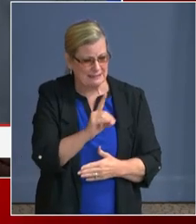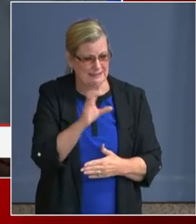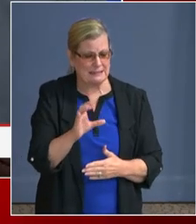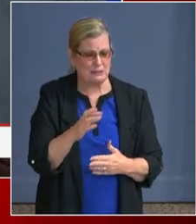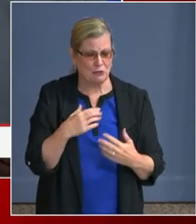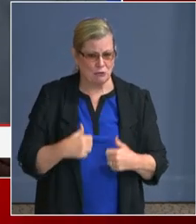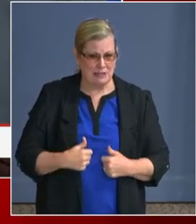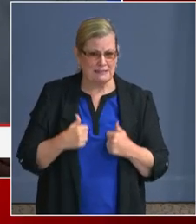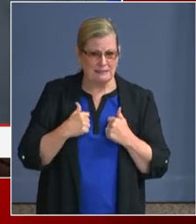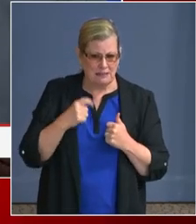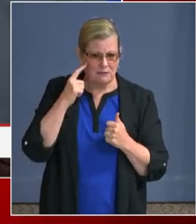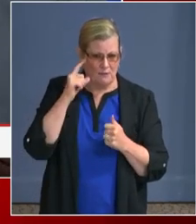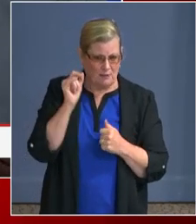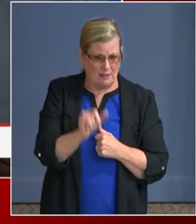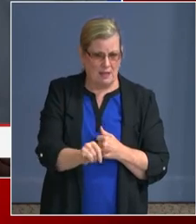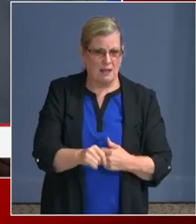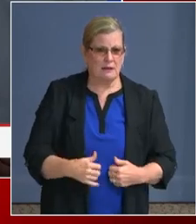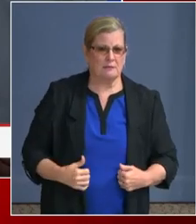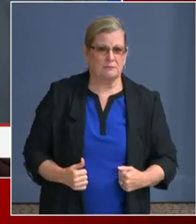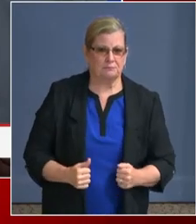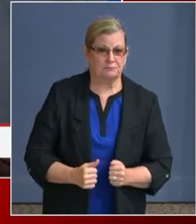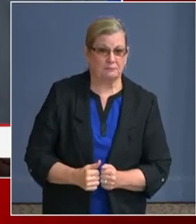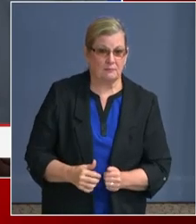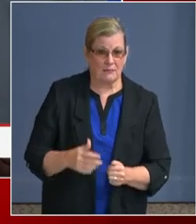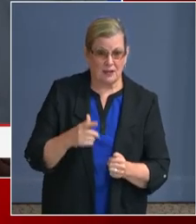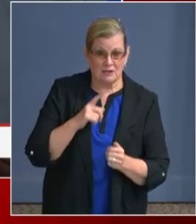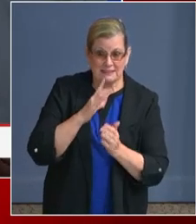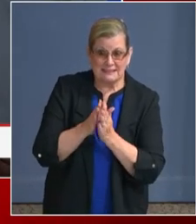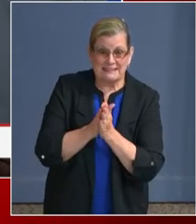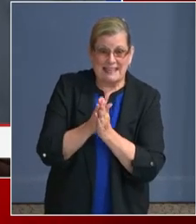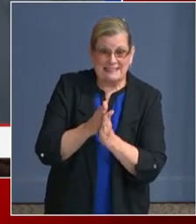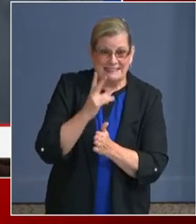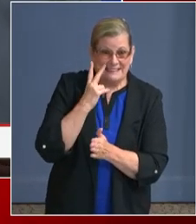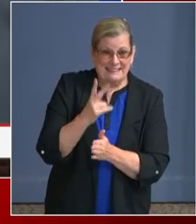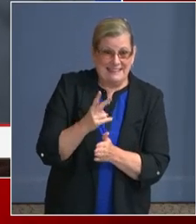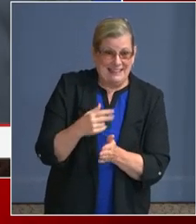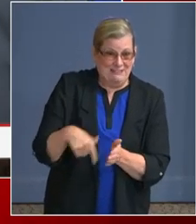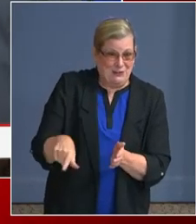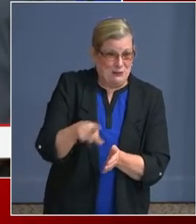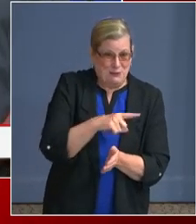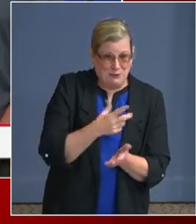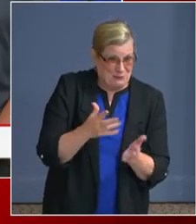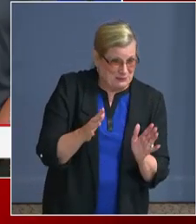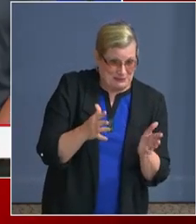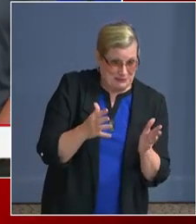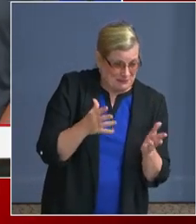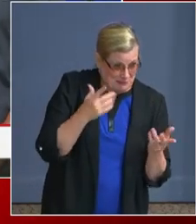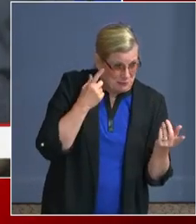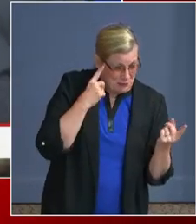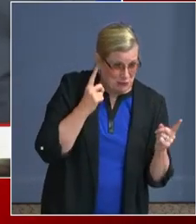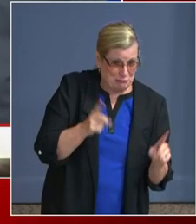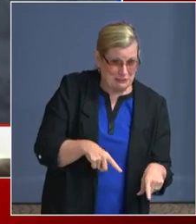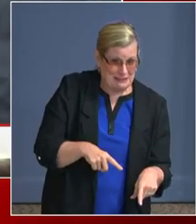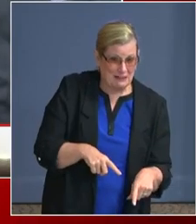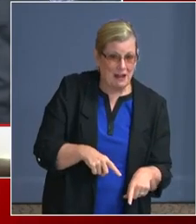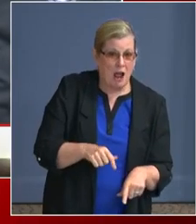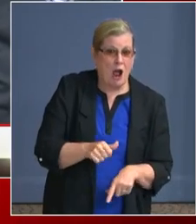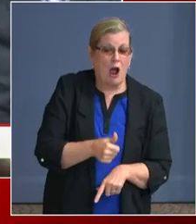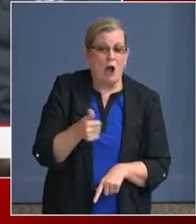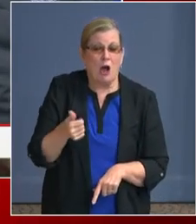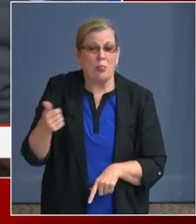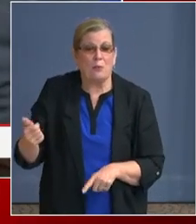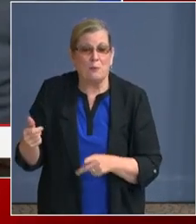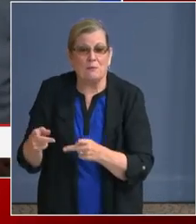that. We're also anxious when we see I'm speaking for myself, when we see other places who had